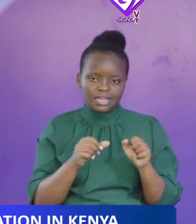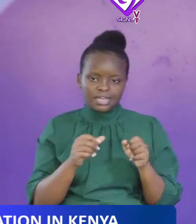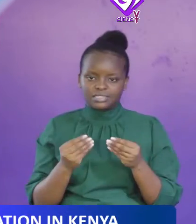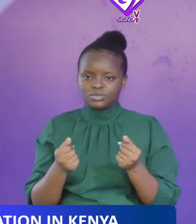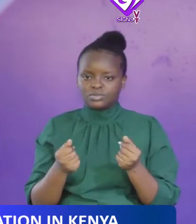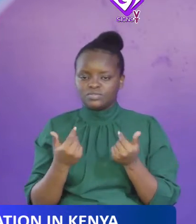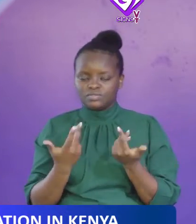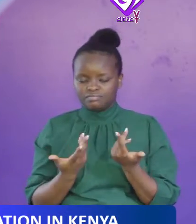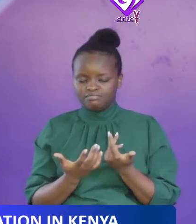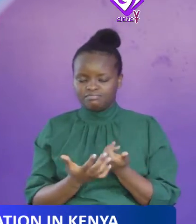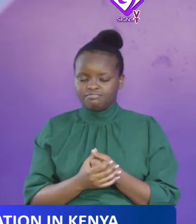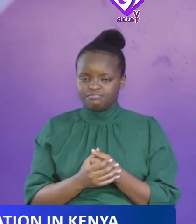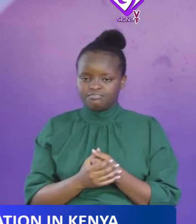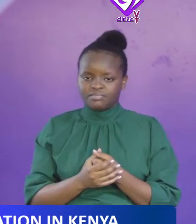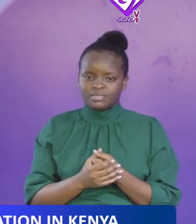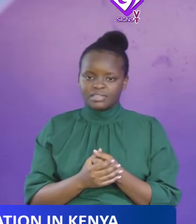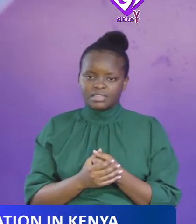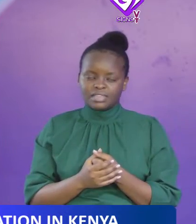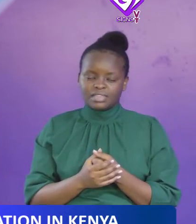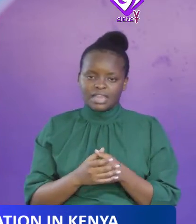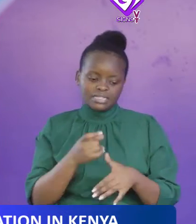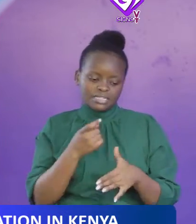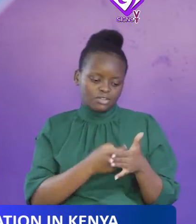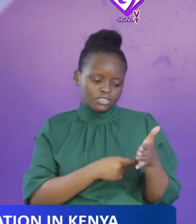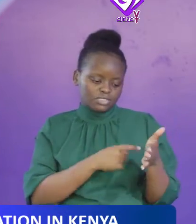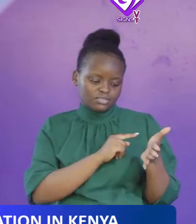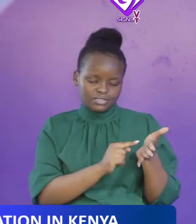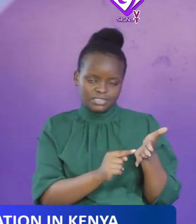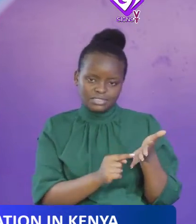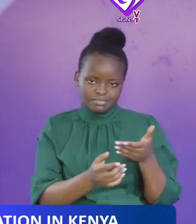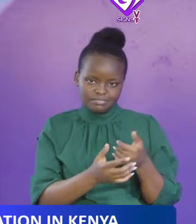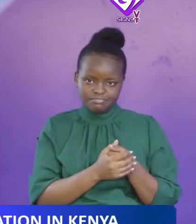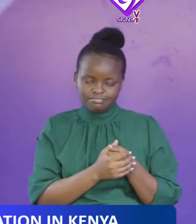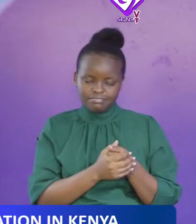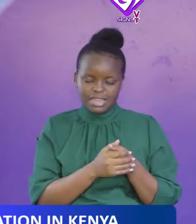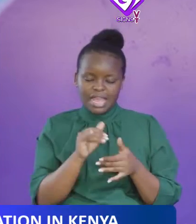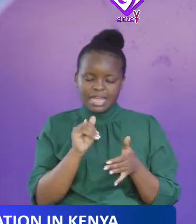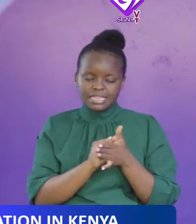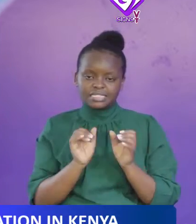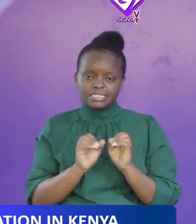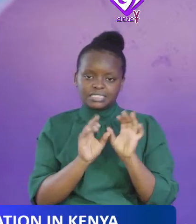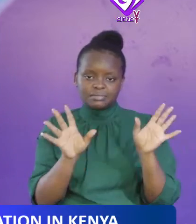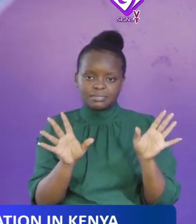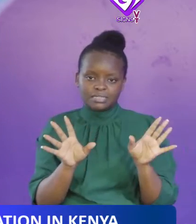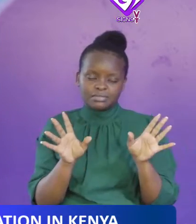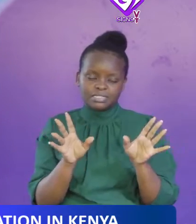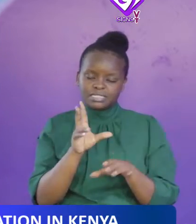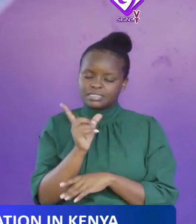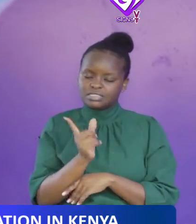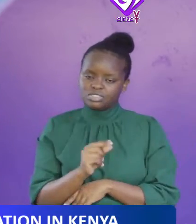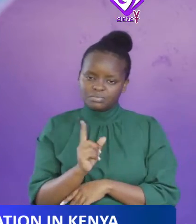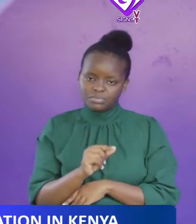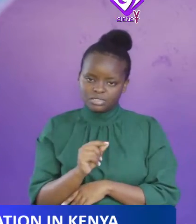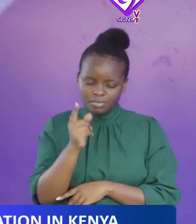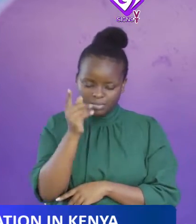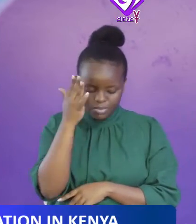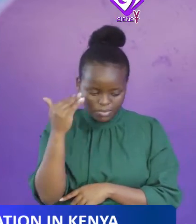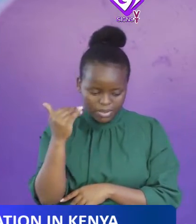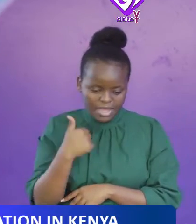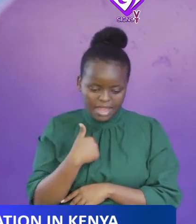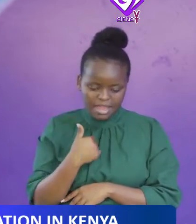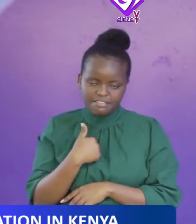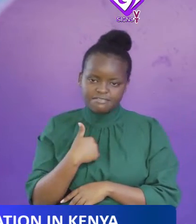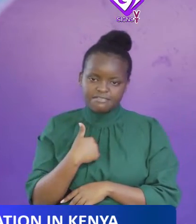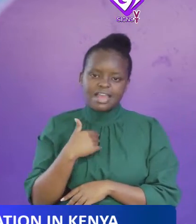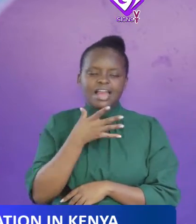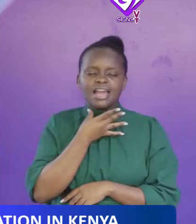out at this cost. Already that transparency is affordability, because you'll be like, I have a spare, I like